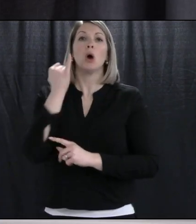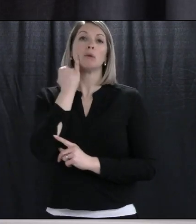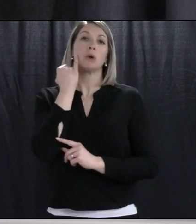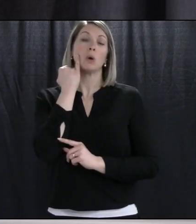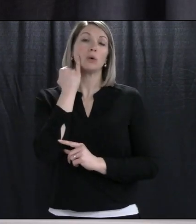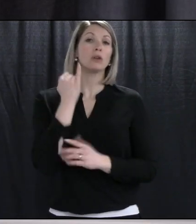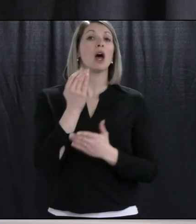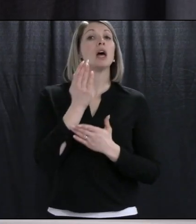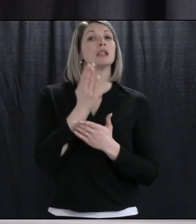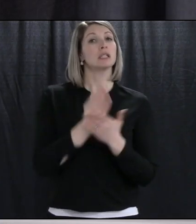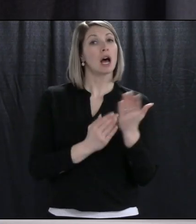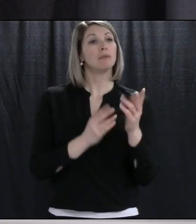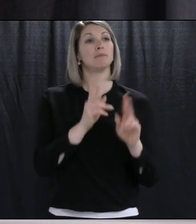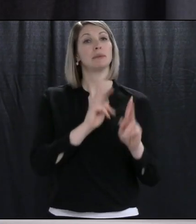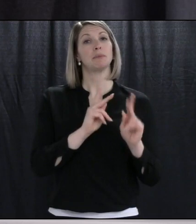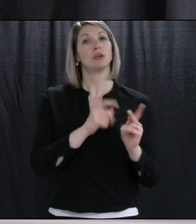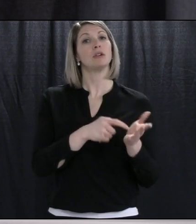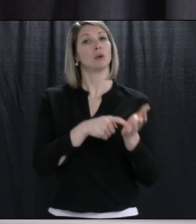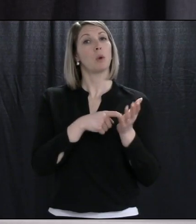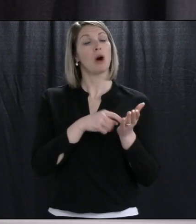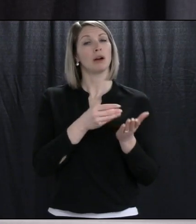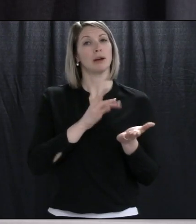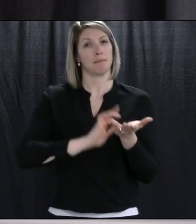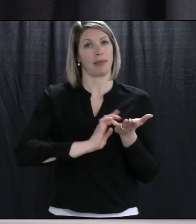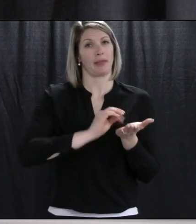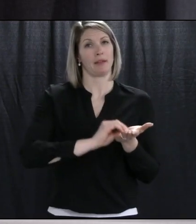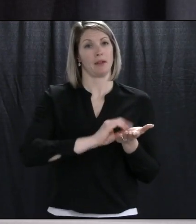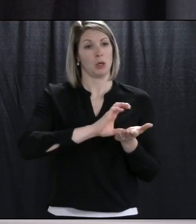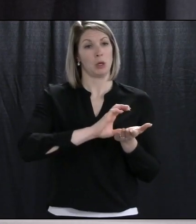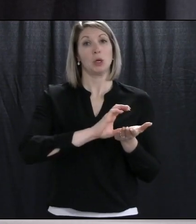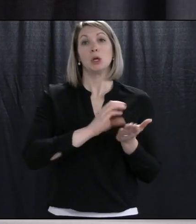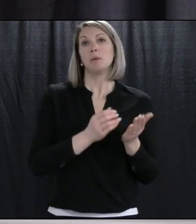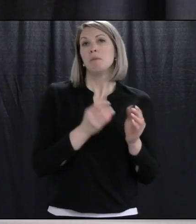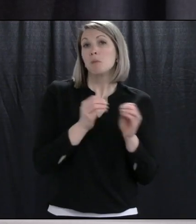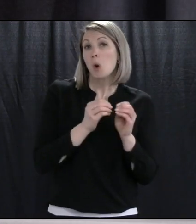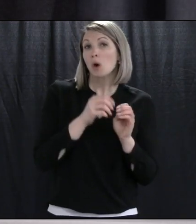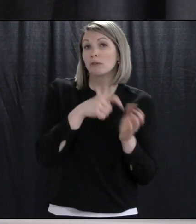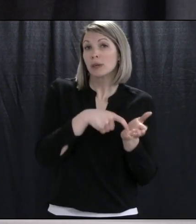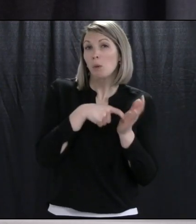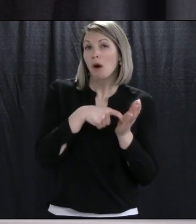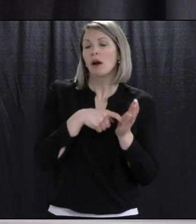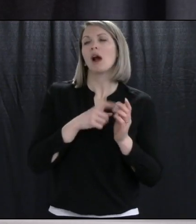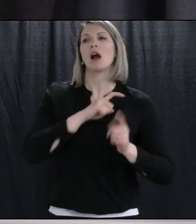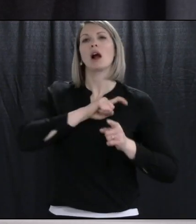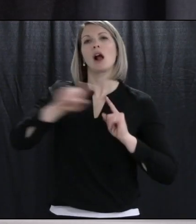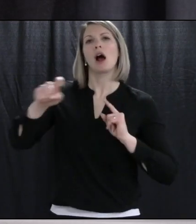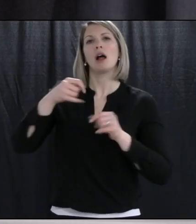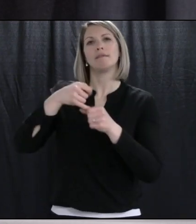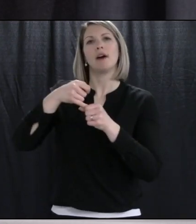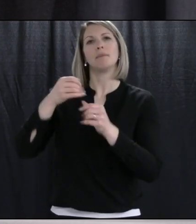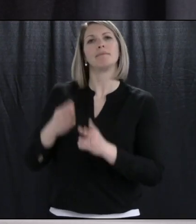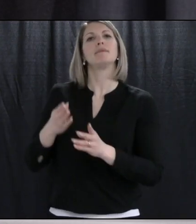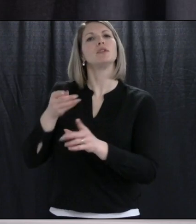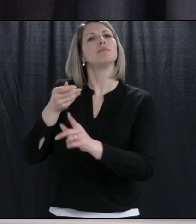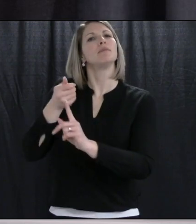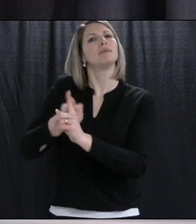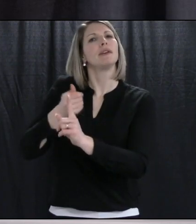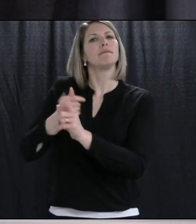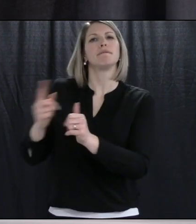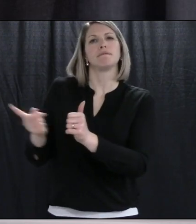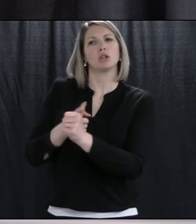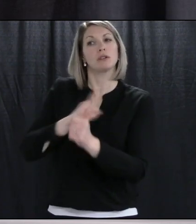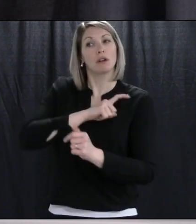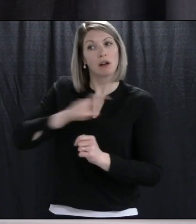a prescription renewed, call ahead to their pharmacy. There are certain categories of medication for which script